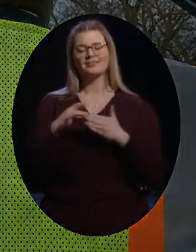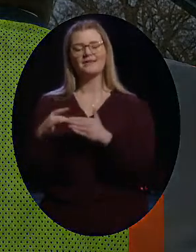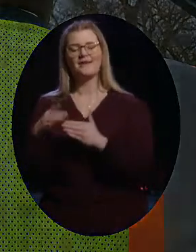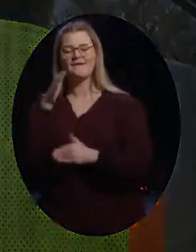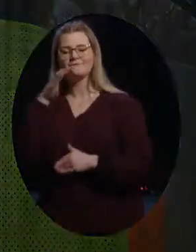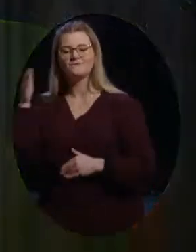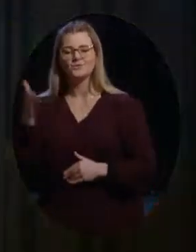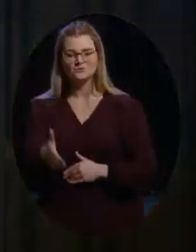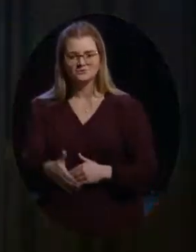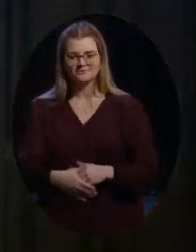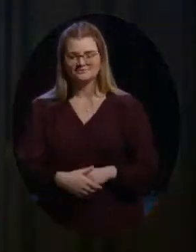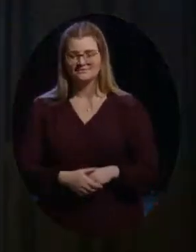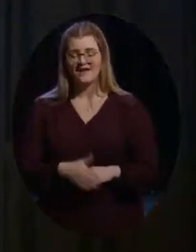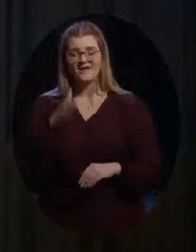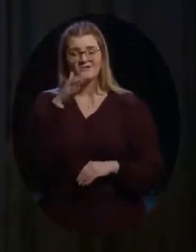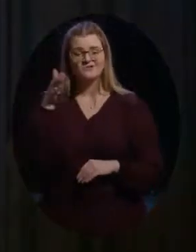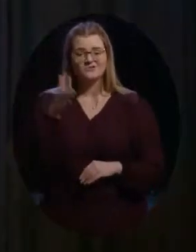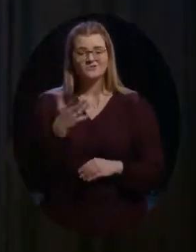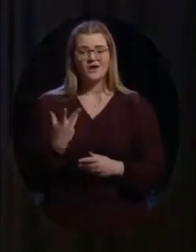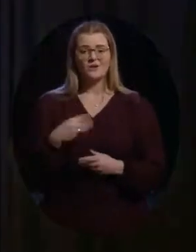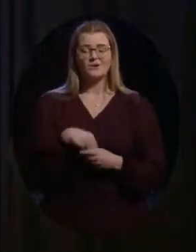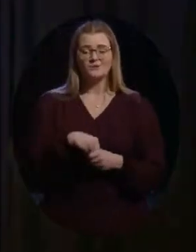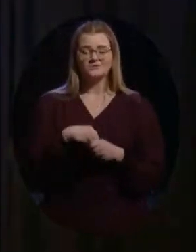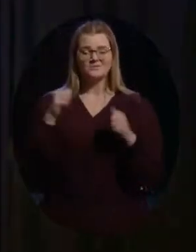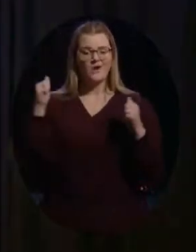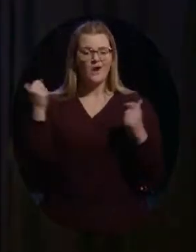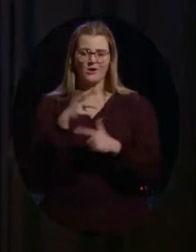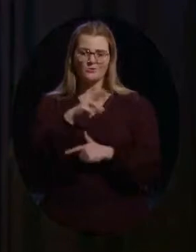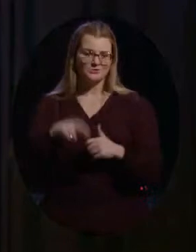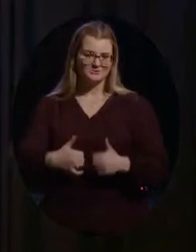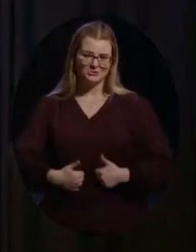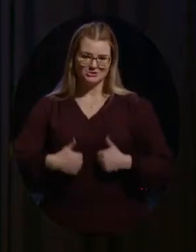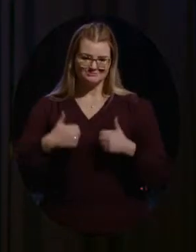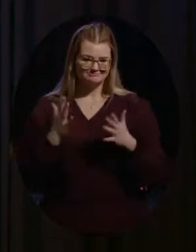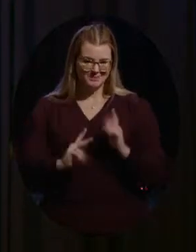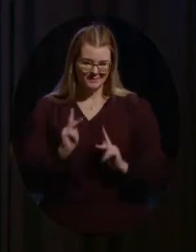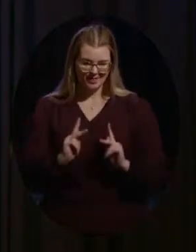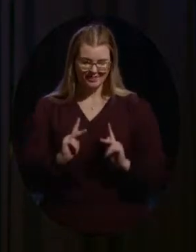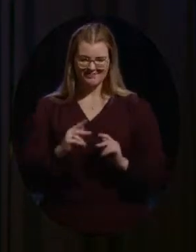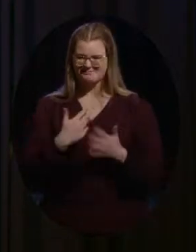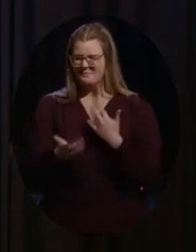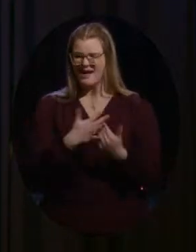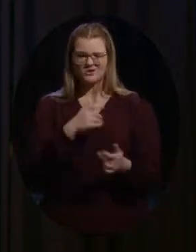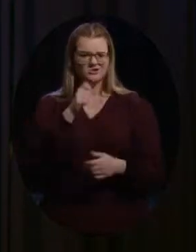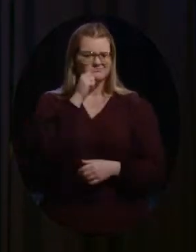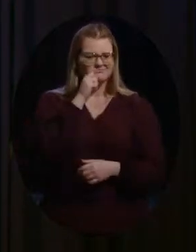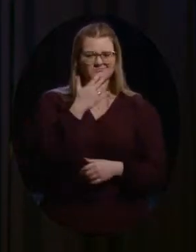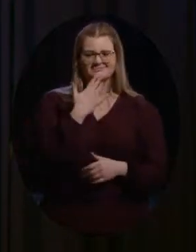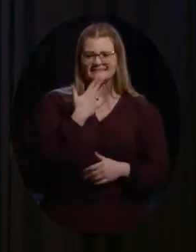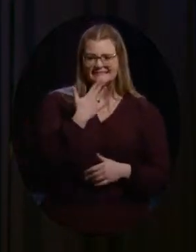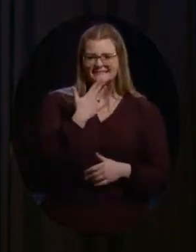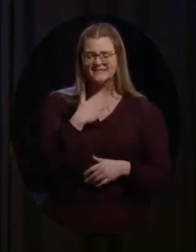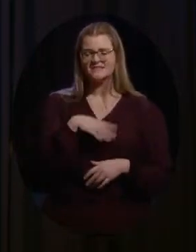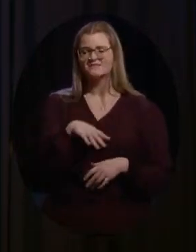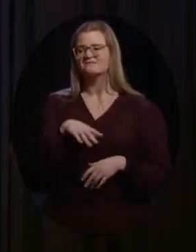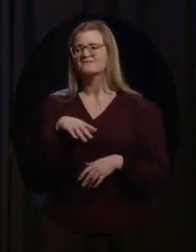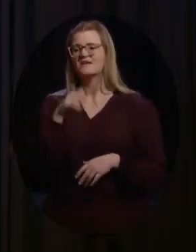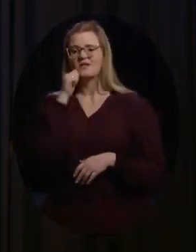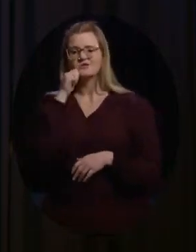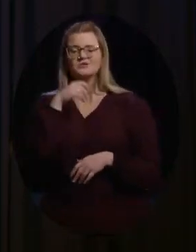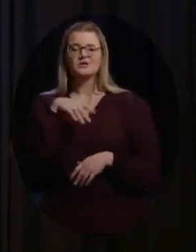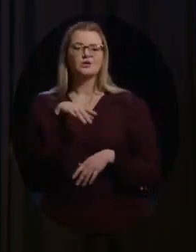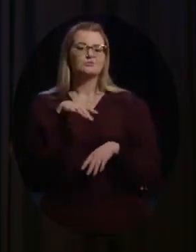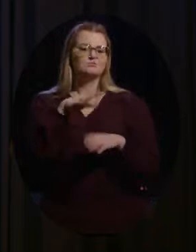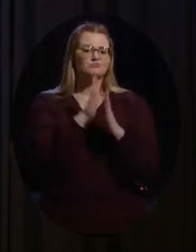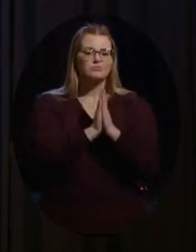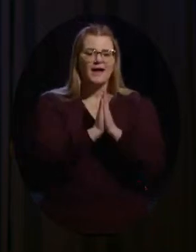future, a future that includes all Richmonders, no matter the color of their skin, whom they pray to, or whom they love,